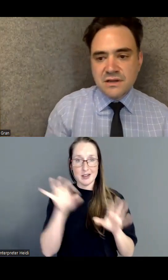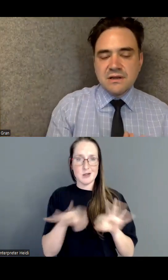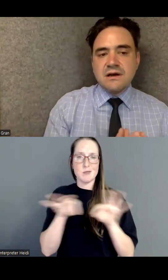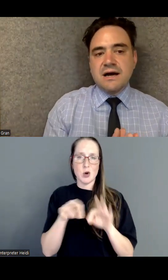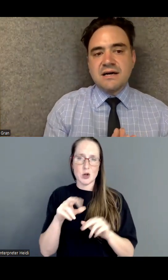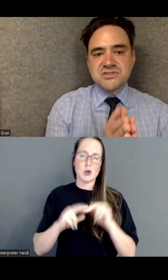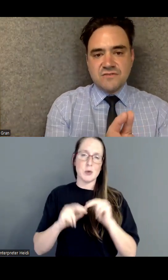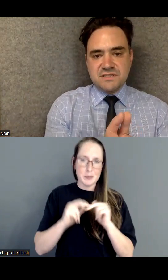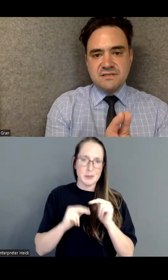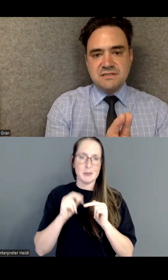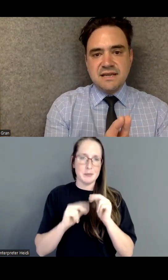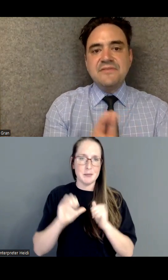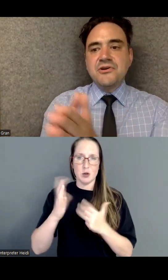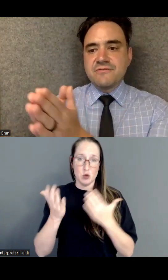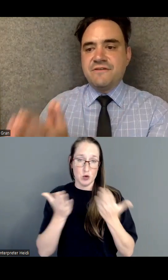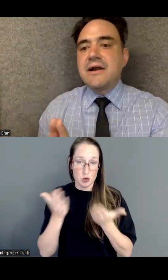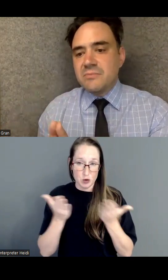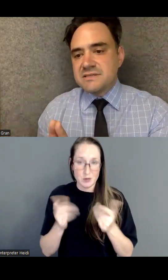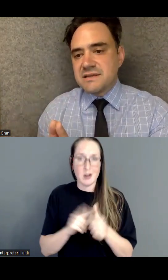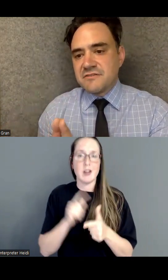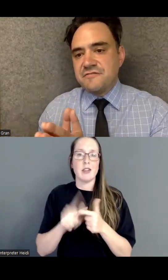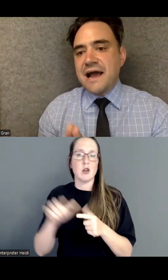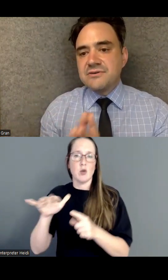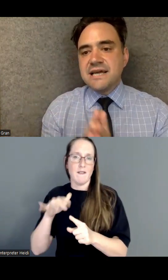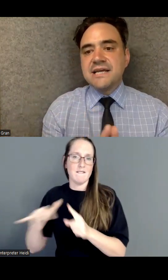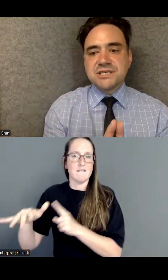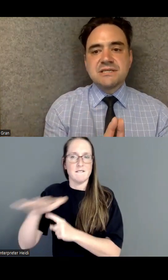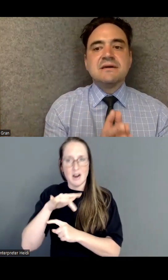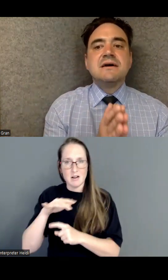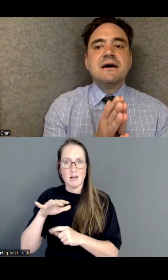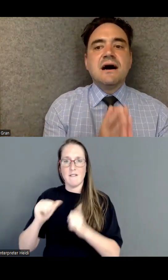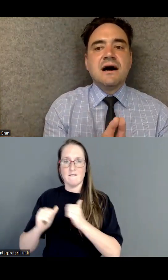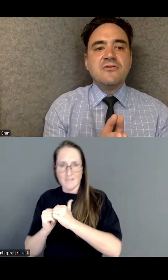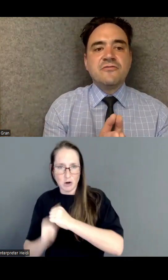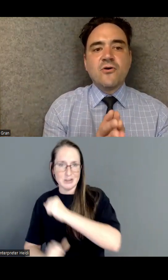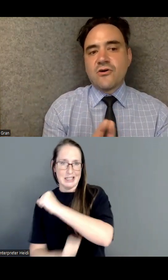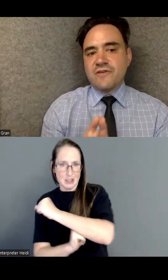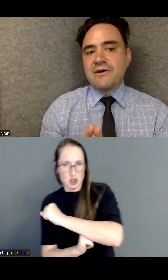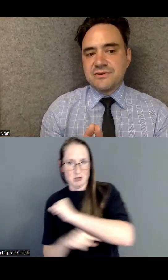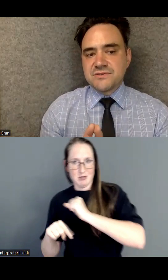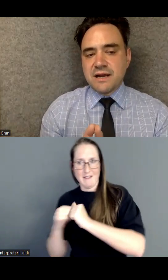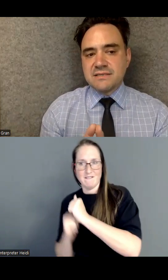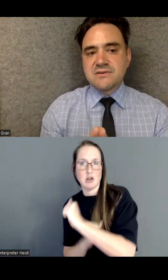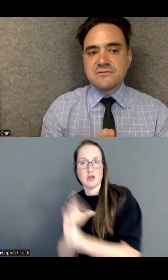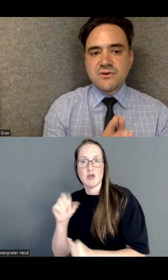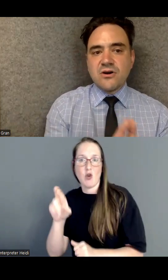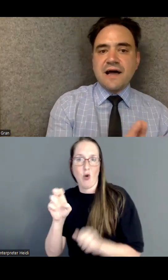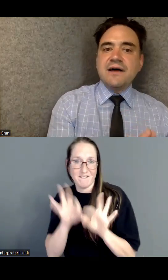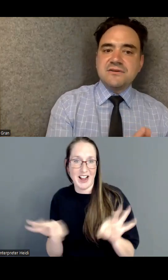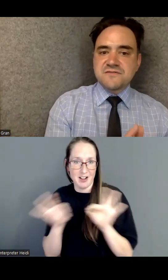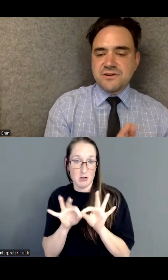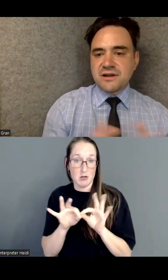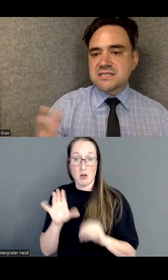your services and then your environments on a foundation of core values, right? So the